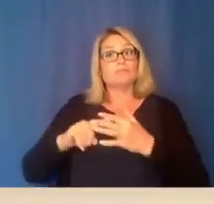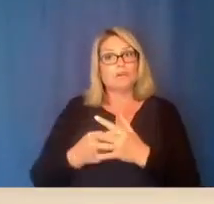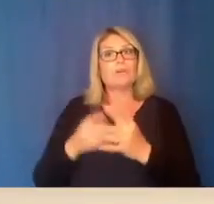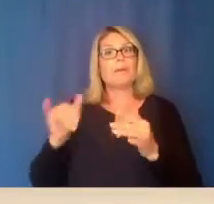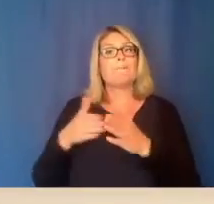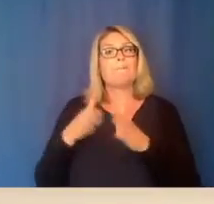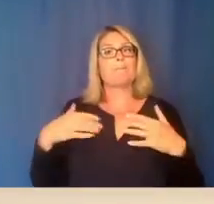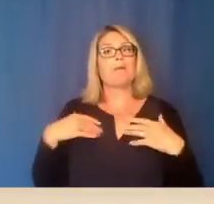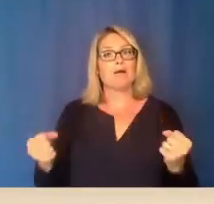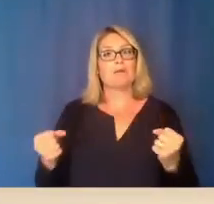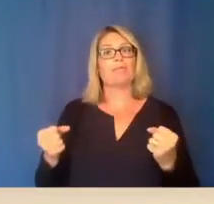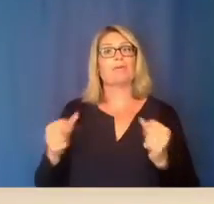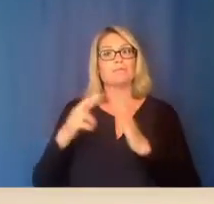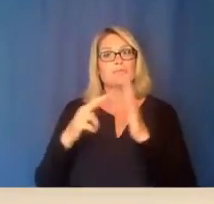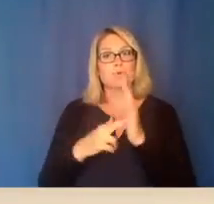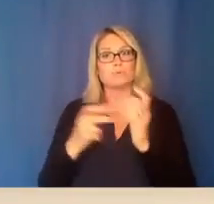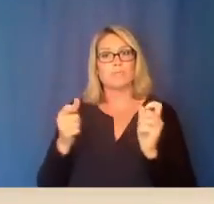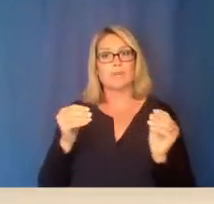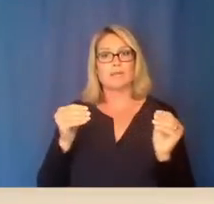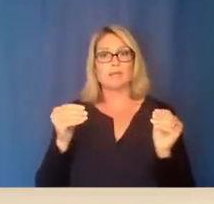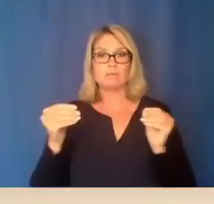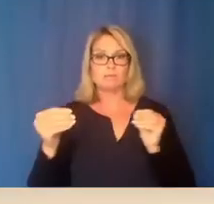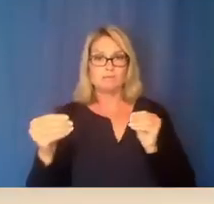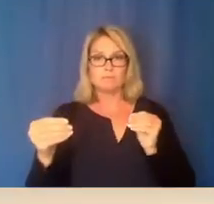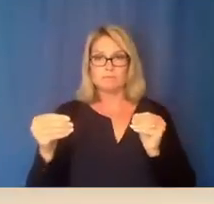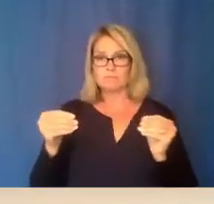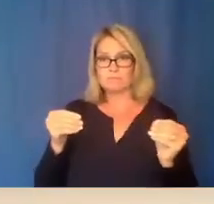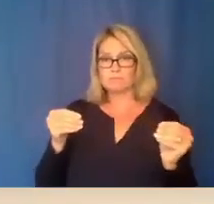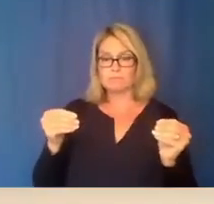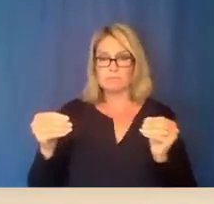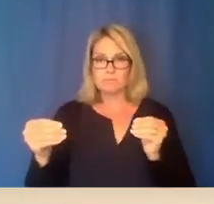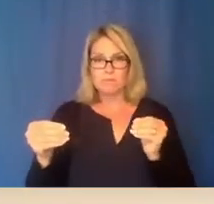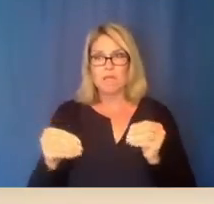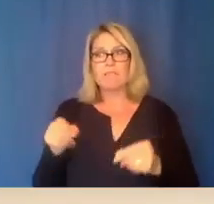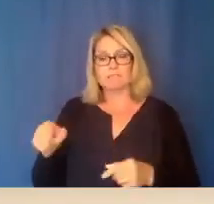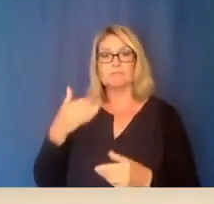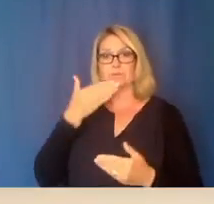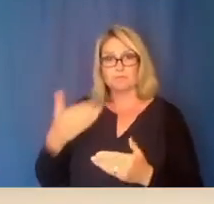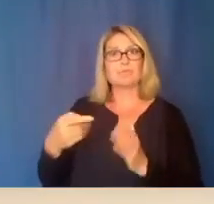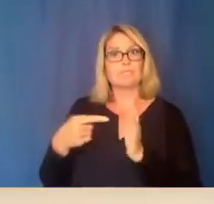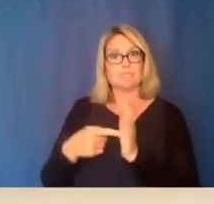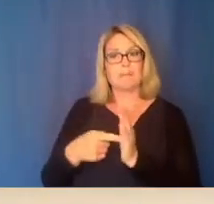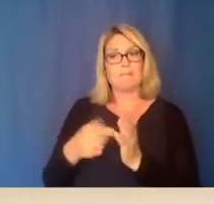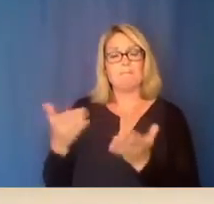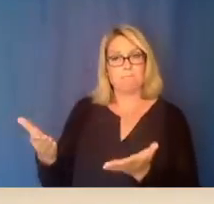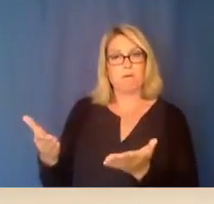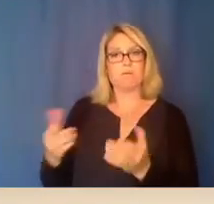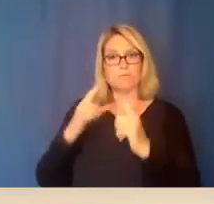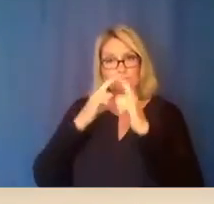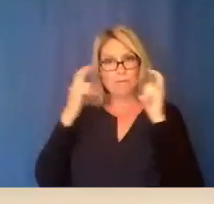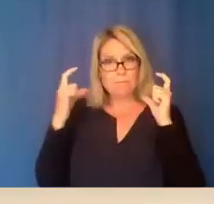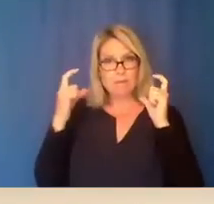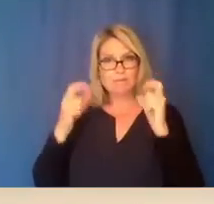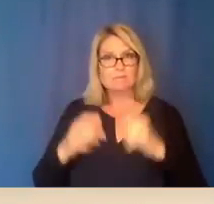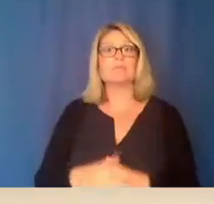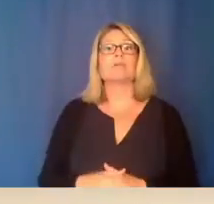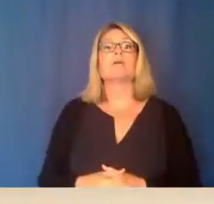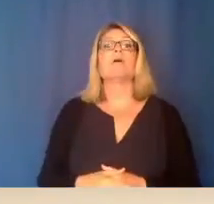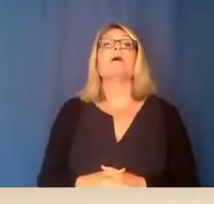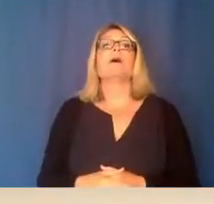and I think this is a really good example of that. And also, it's a sign that we are vaccinating more